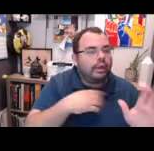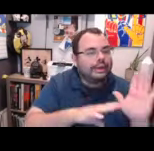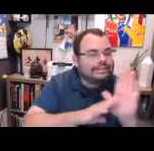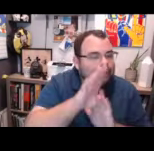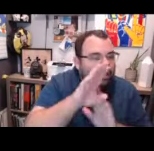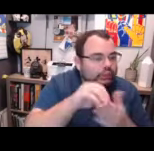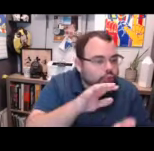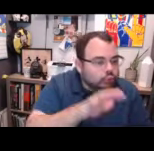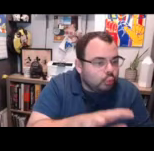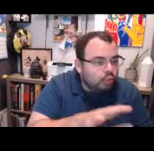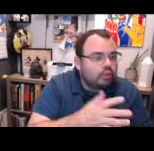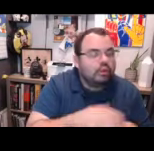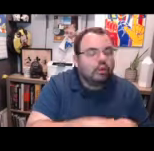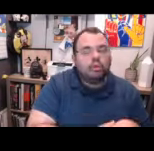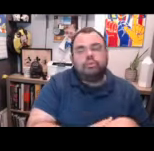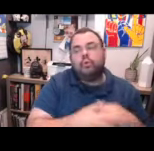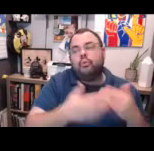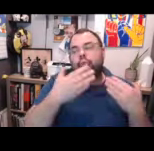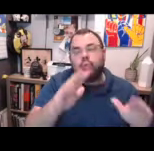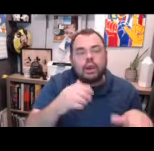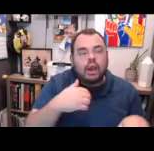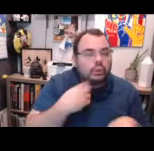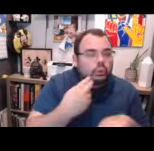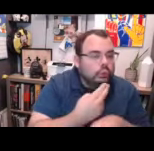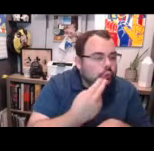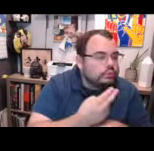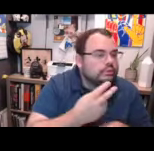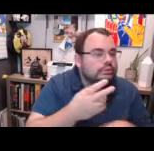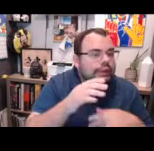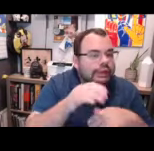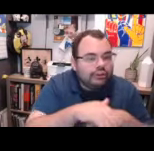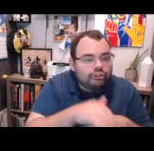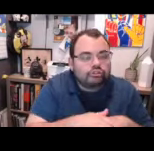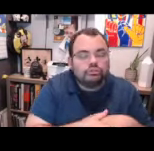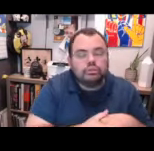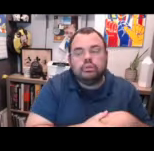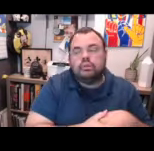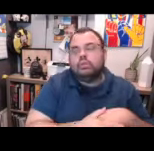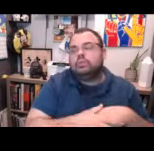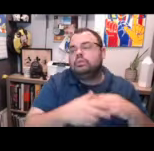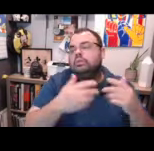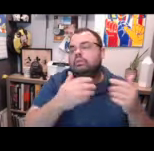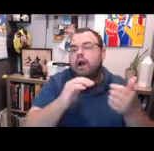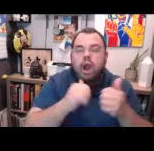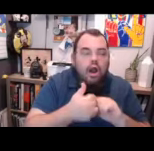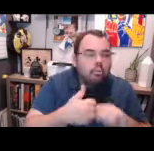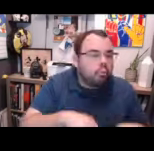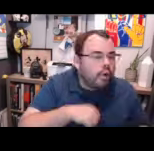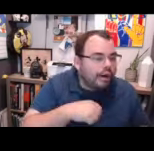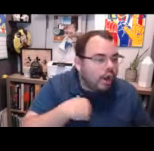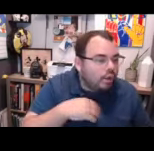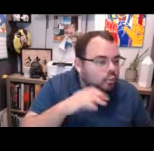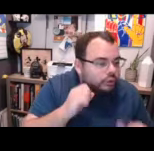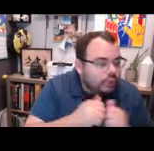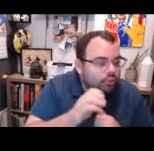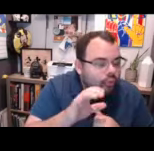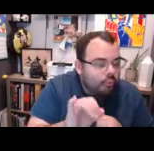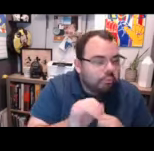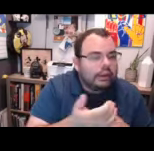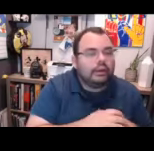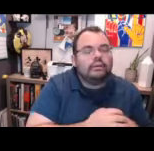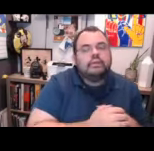they went away, they developed their own way in school, and they didn't want to use English, or